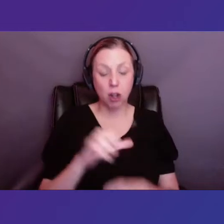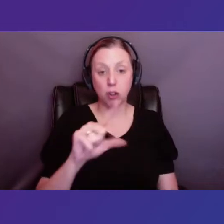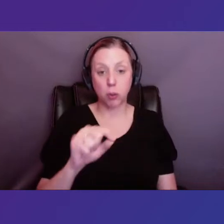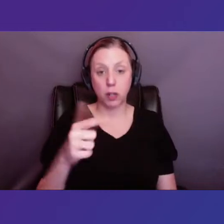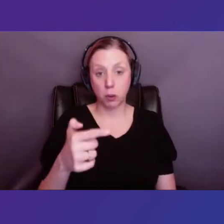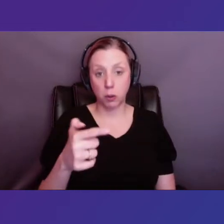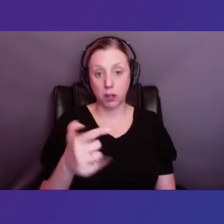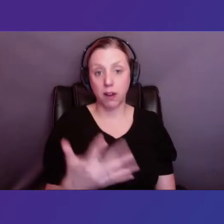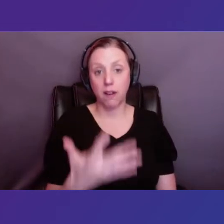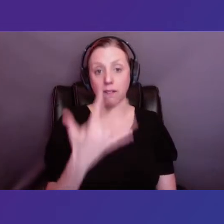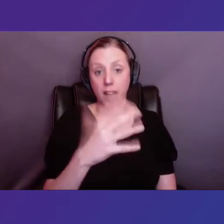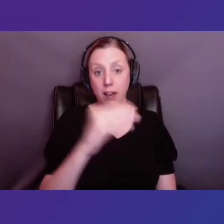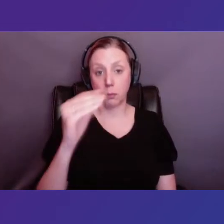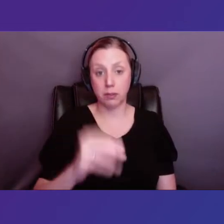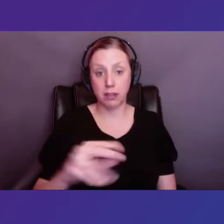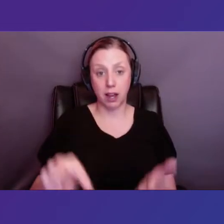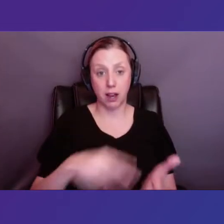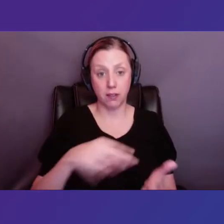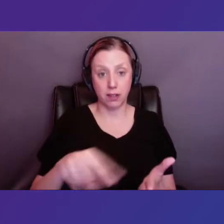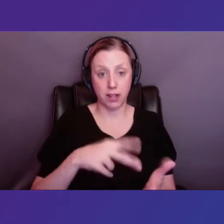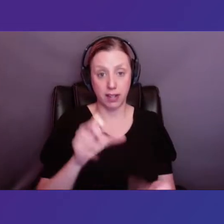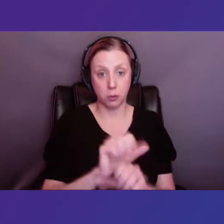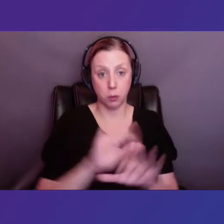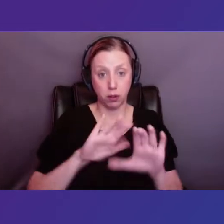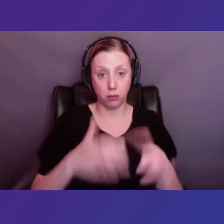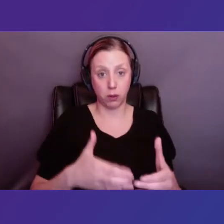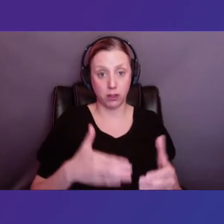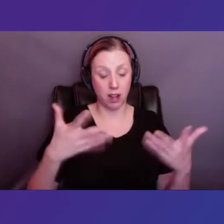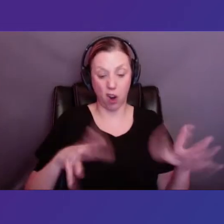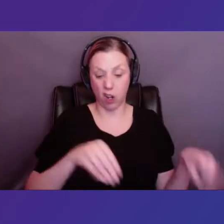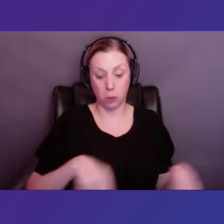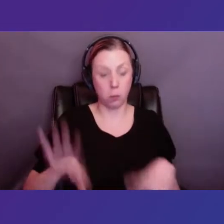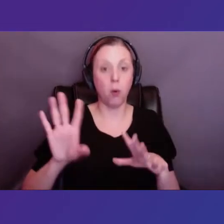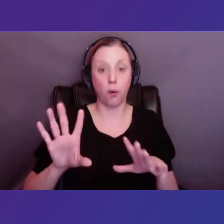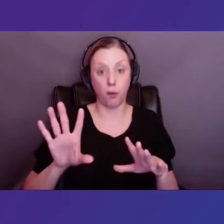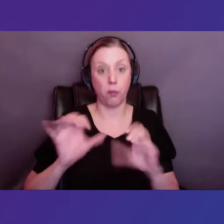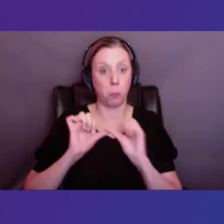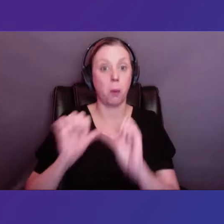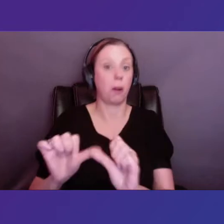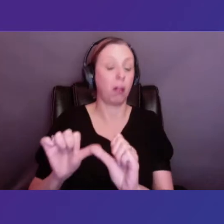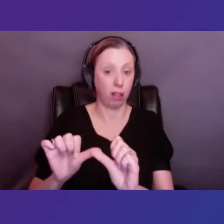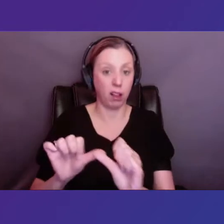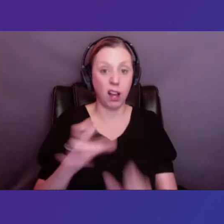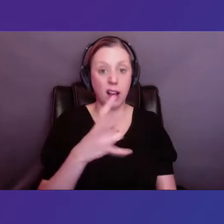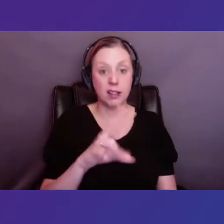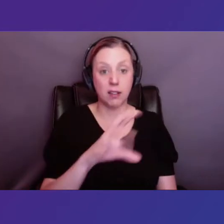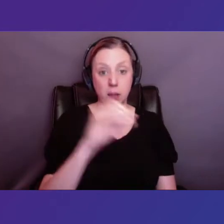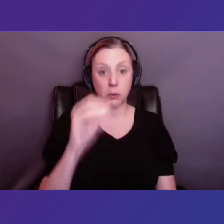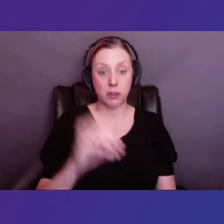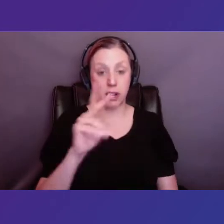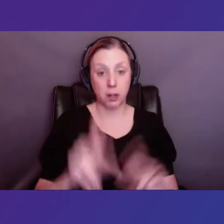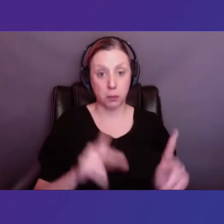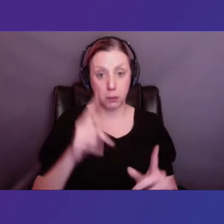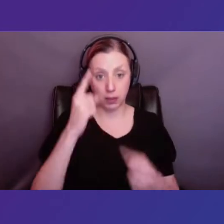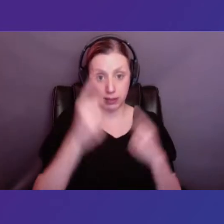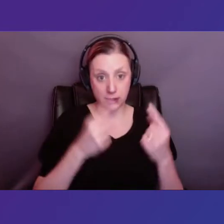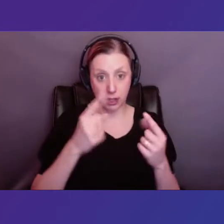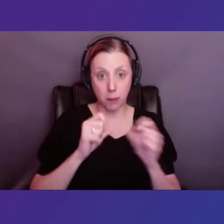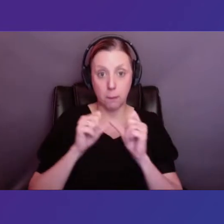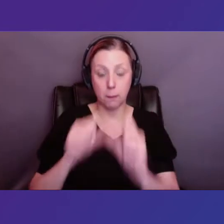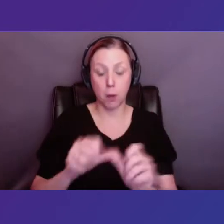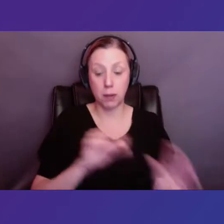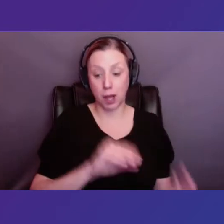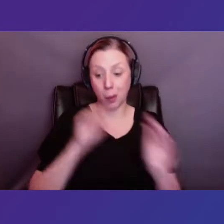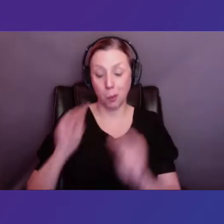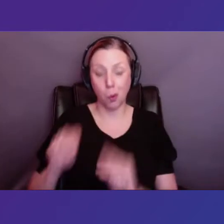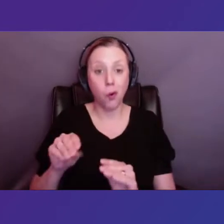dance workforce had relocated permanently. About 17% of them were considering permanent relocation,